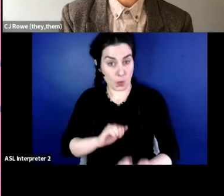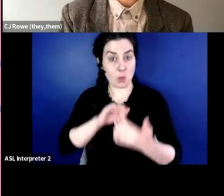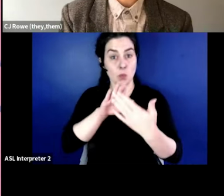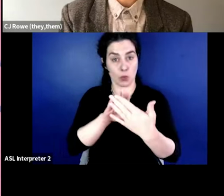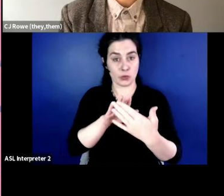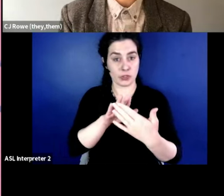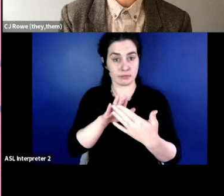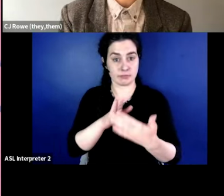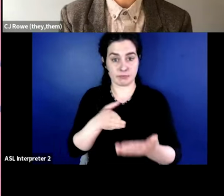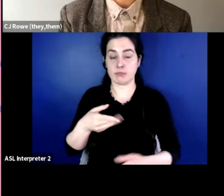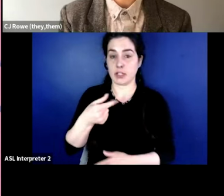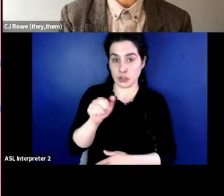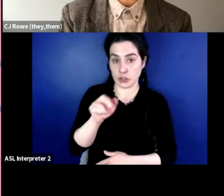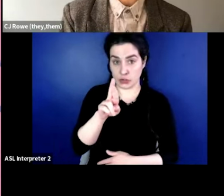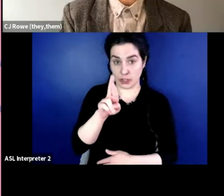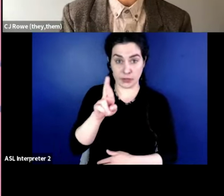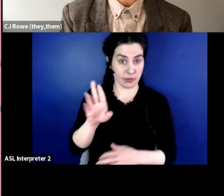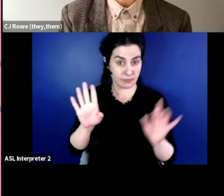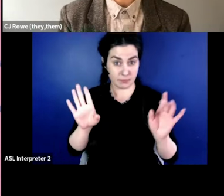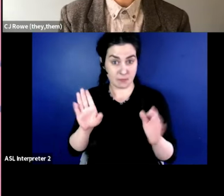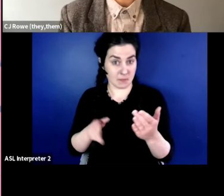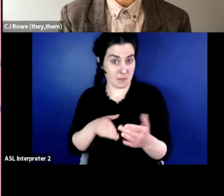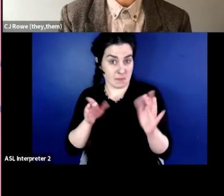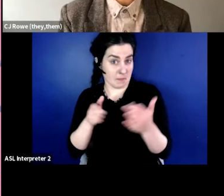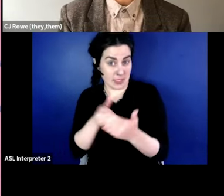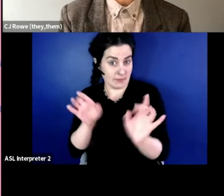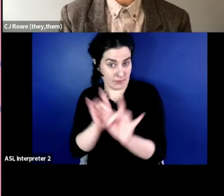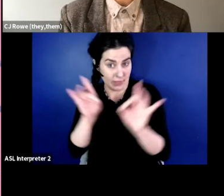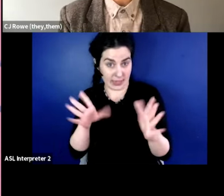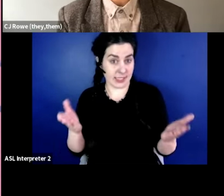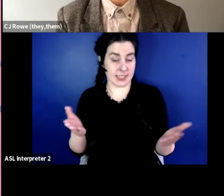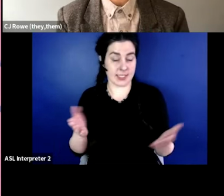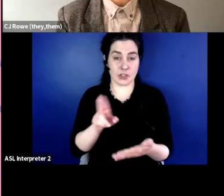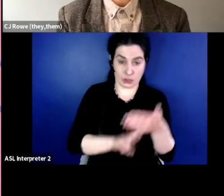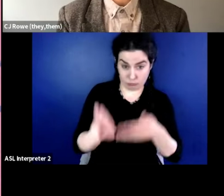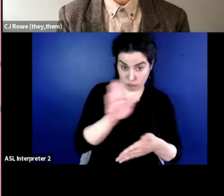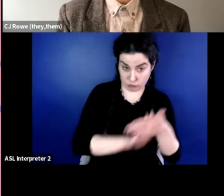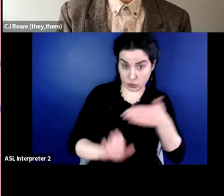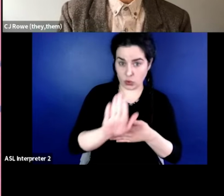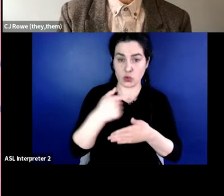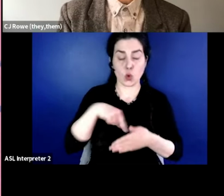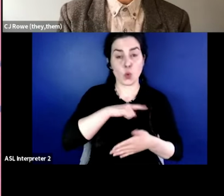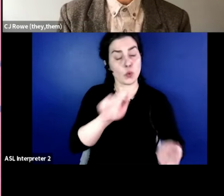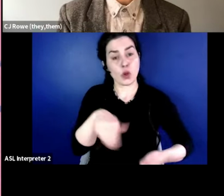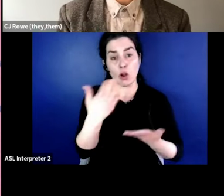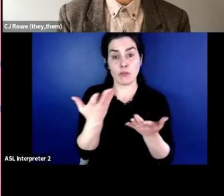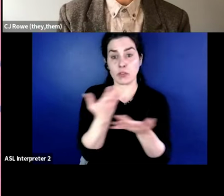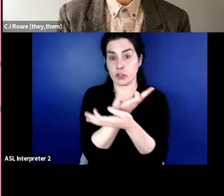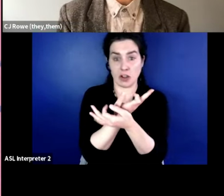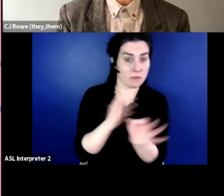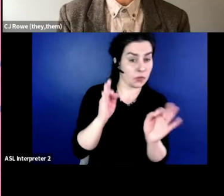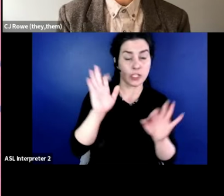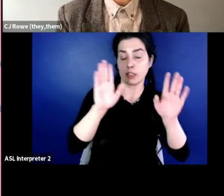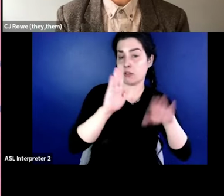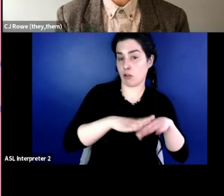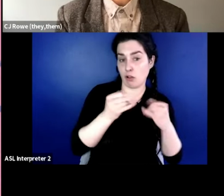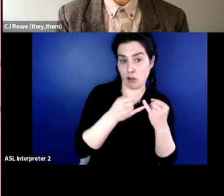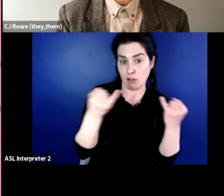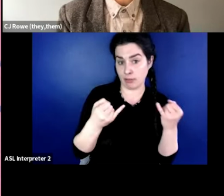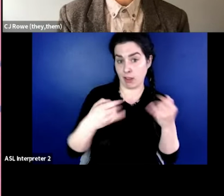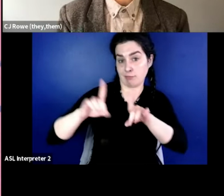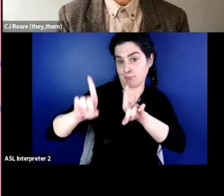education. So this June, we are offering a free online pilot experiential learning course on creating